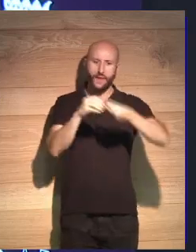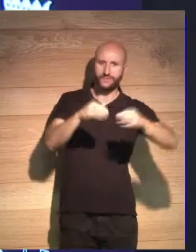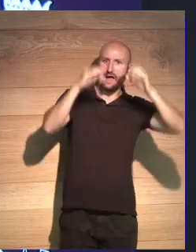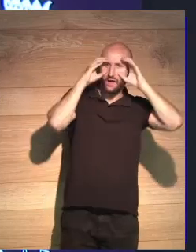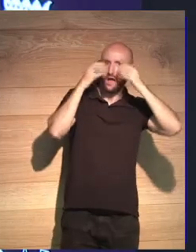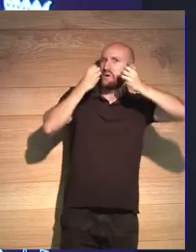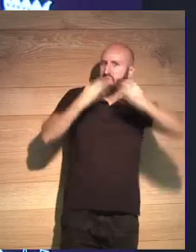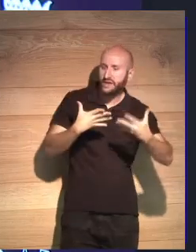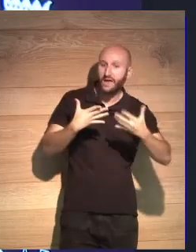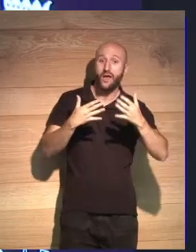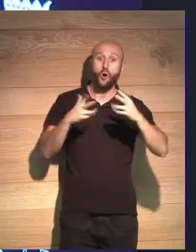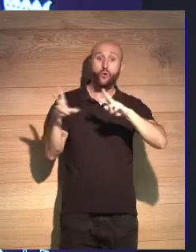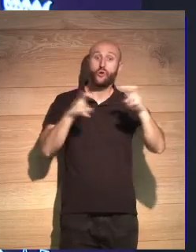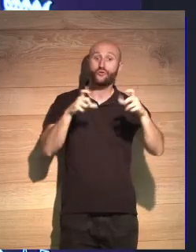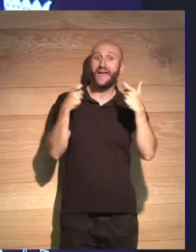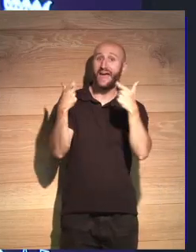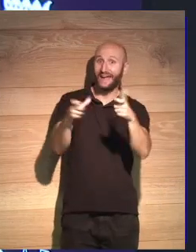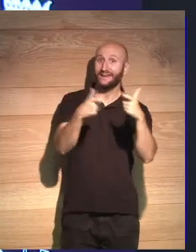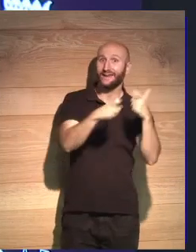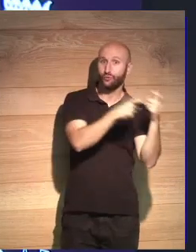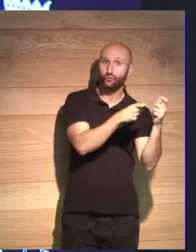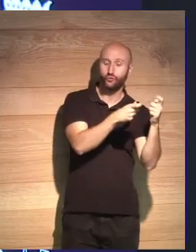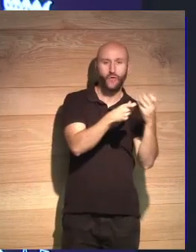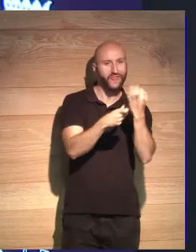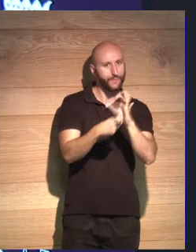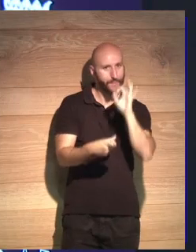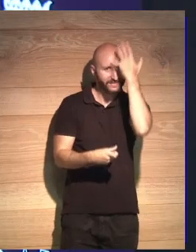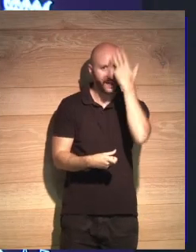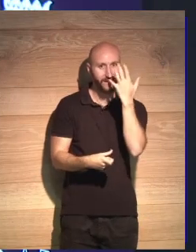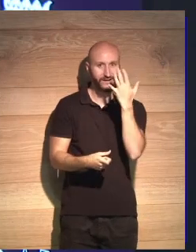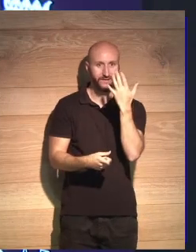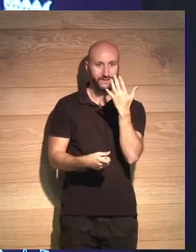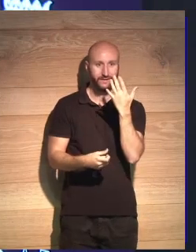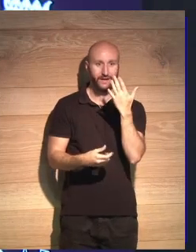to replace some games. There are some